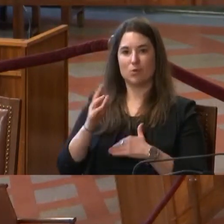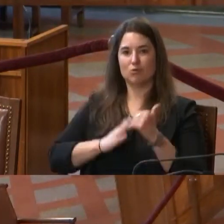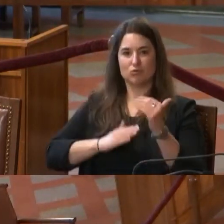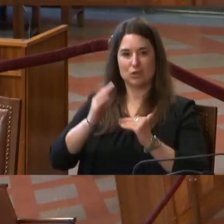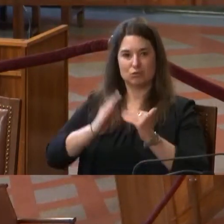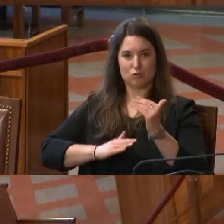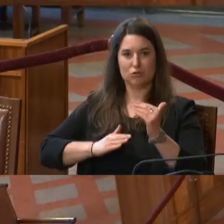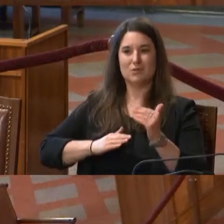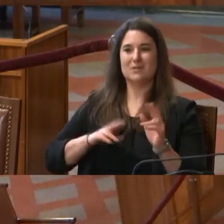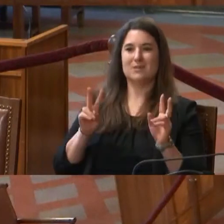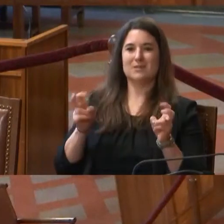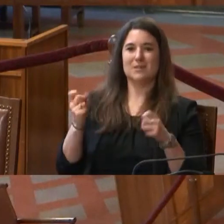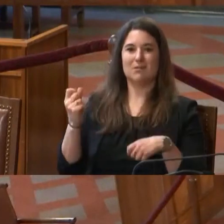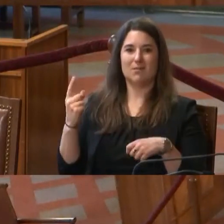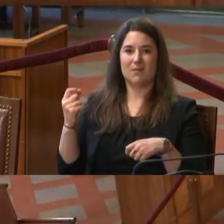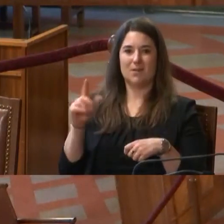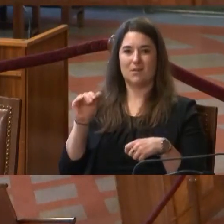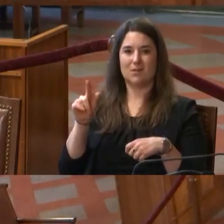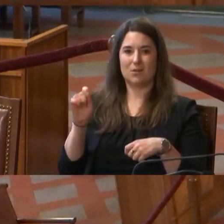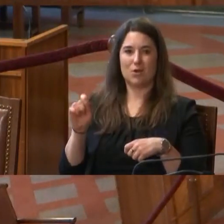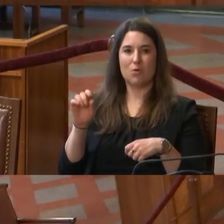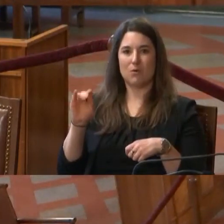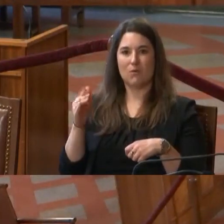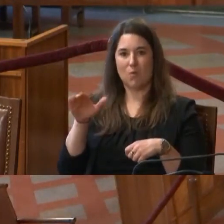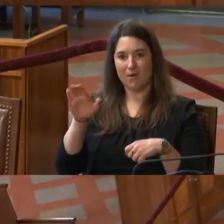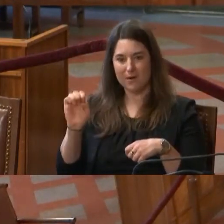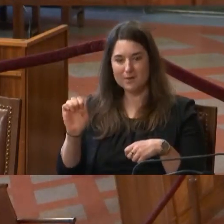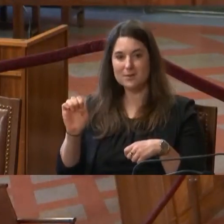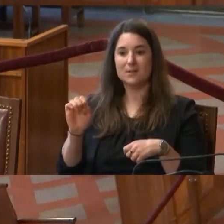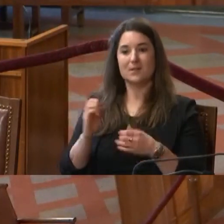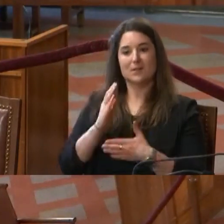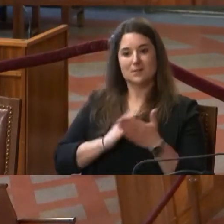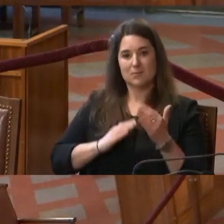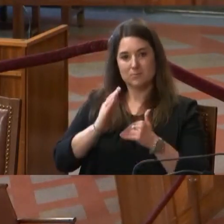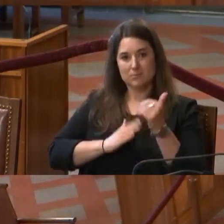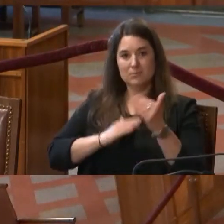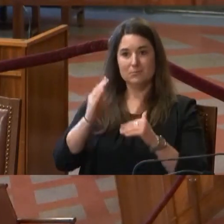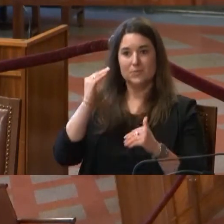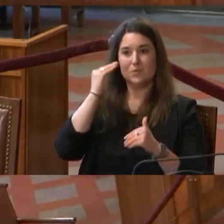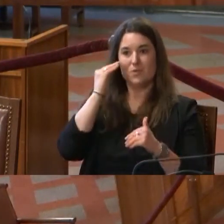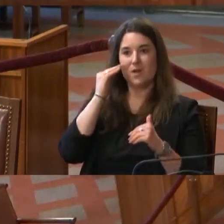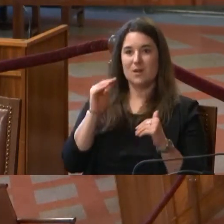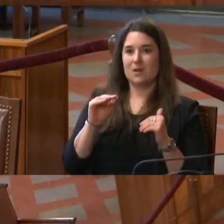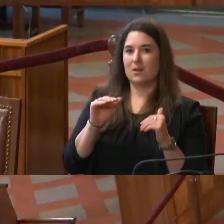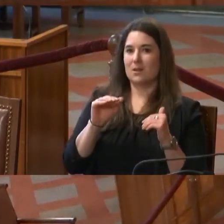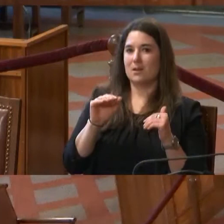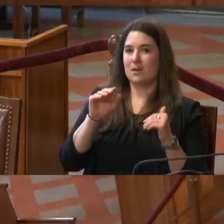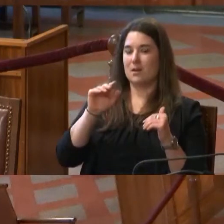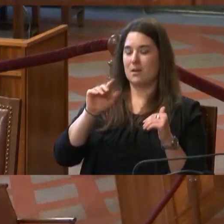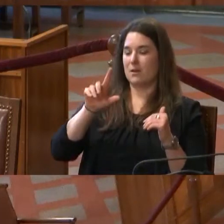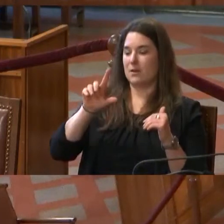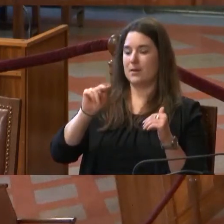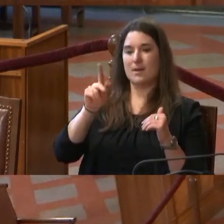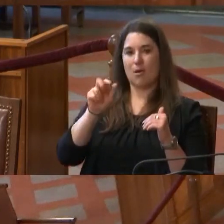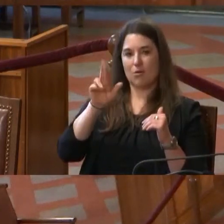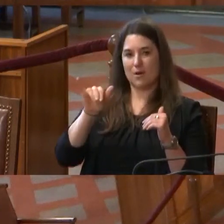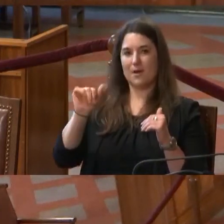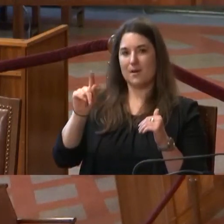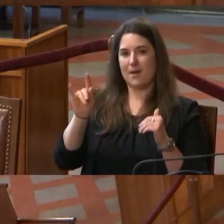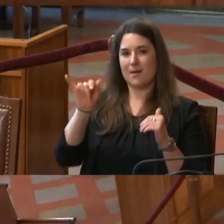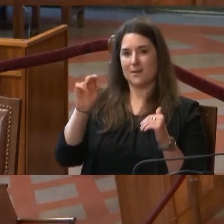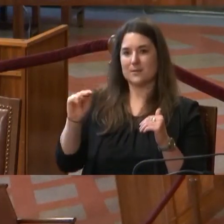structure under Title 11 of the Code of Ordinances that certain structure known as the Maury Addison House, located